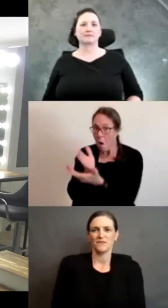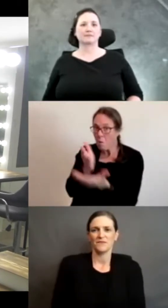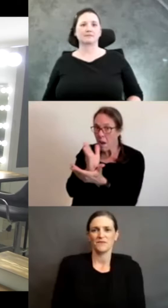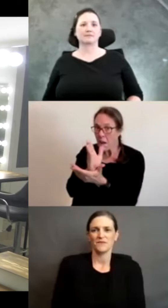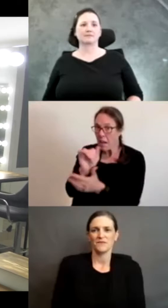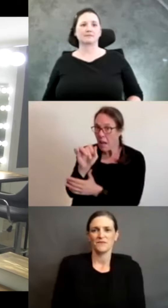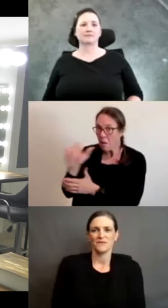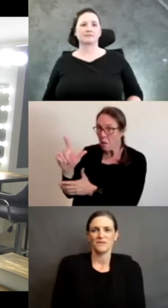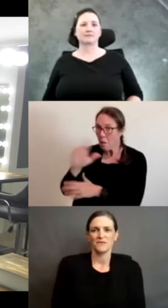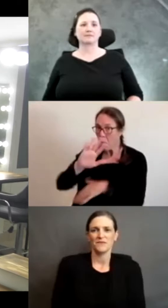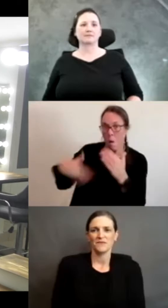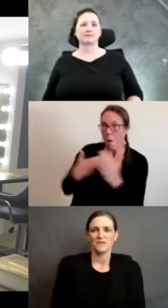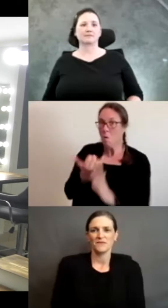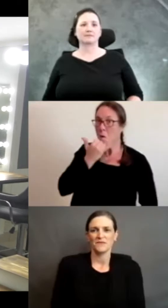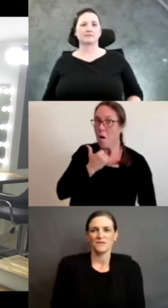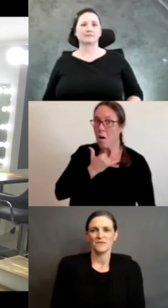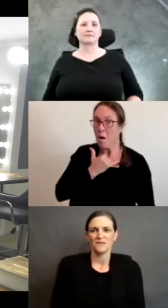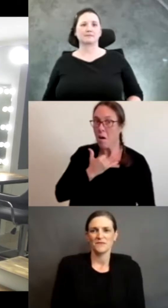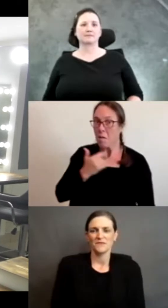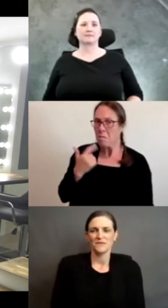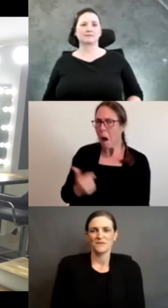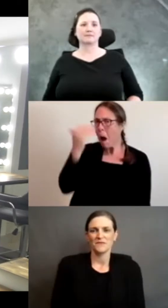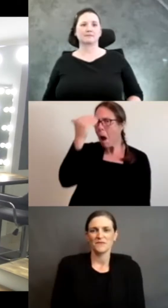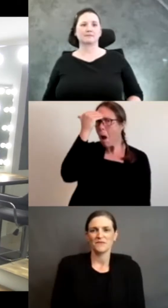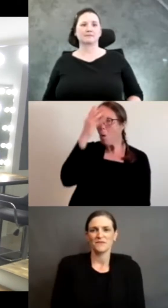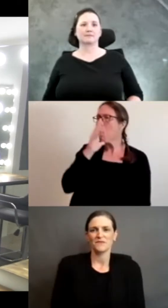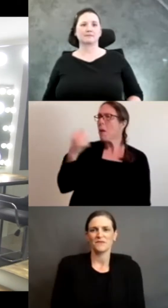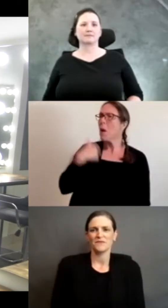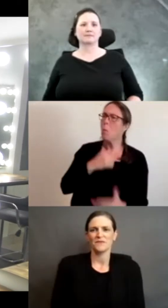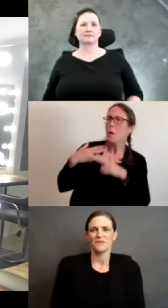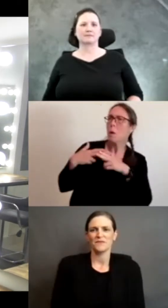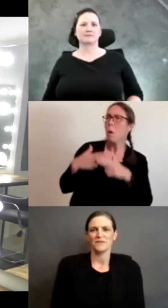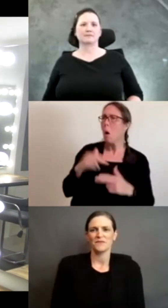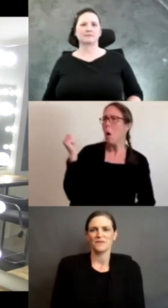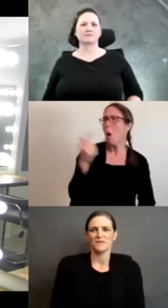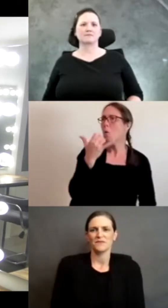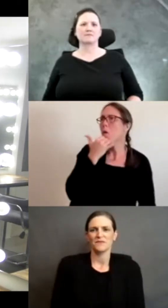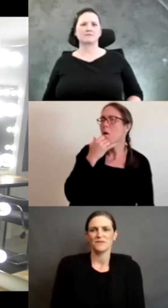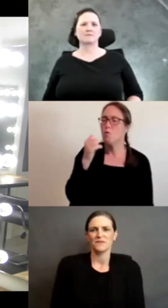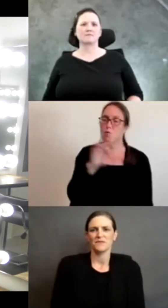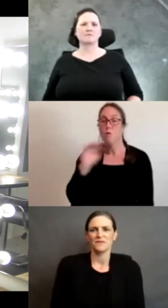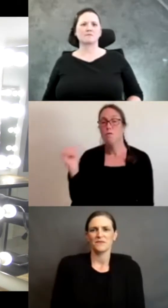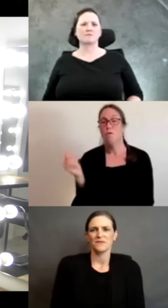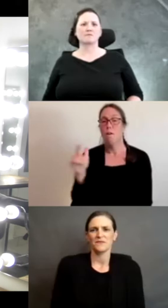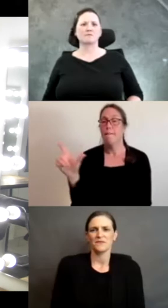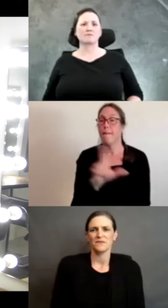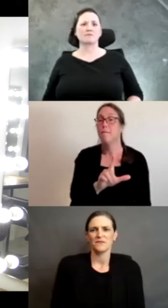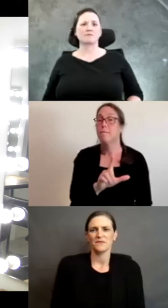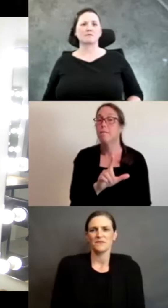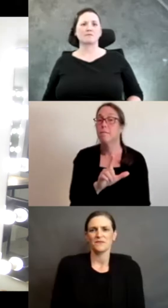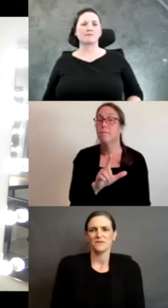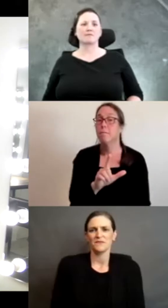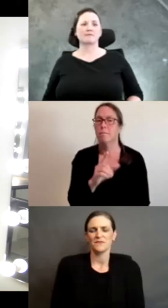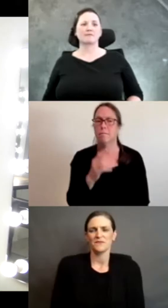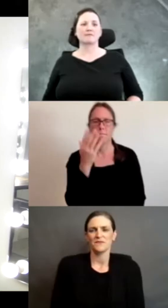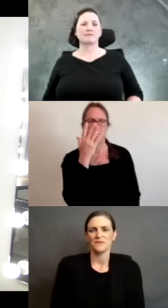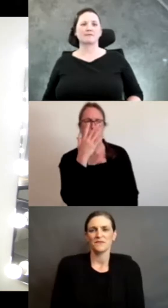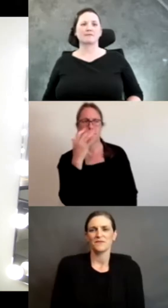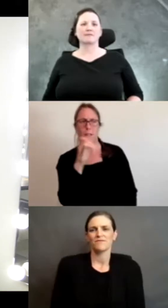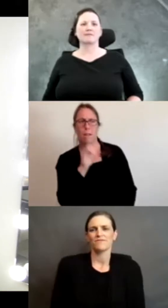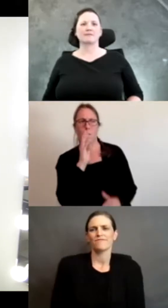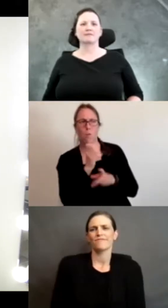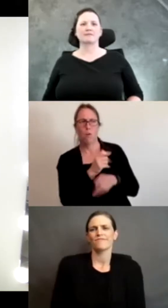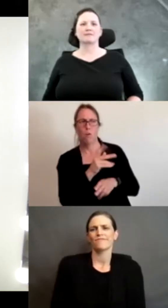It's all wrong? I don't mean call it all wrong then, or all left. Because that would confuse people,